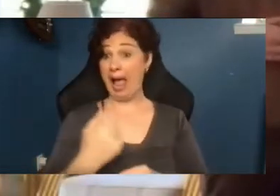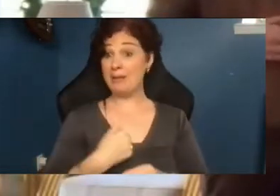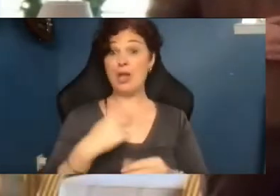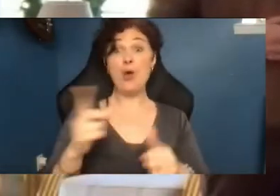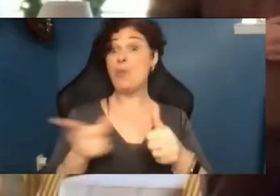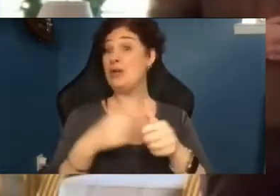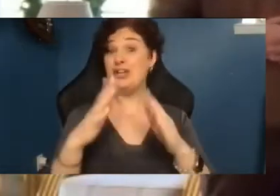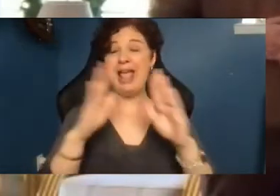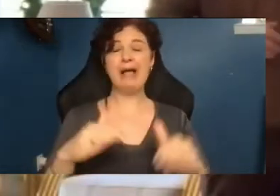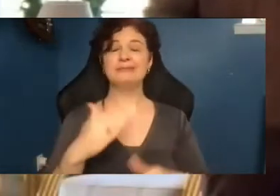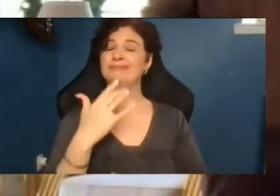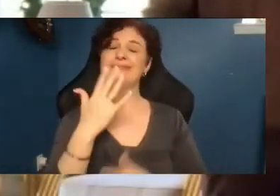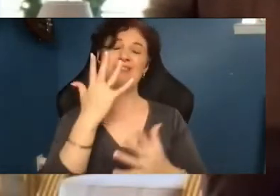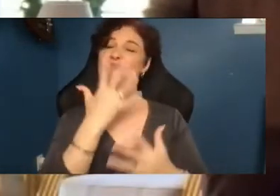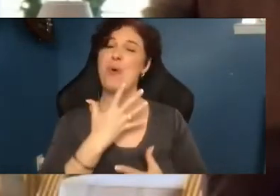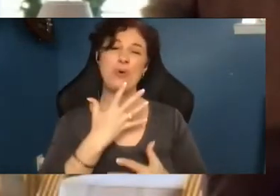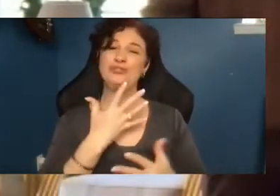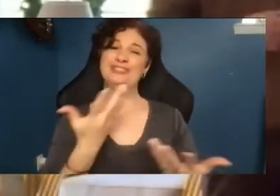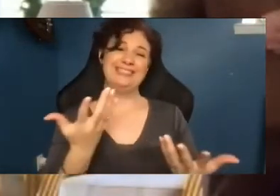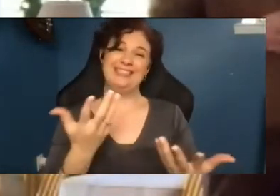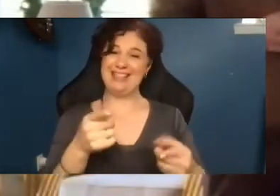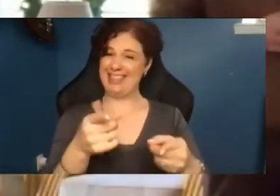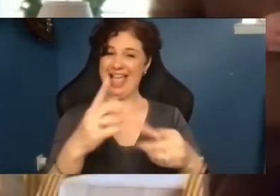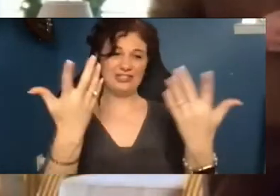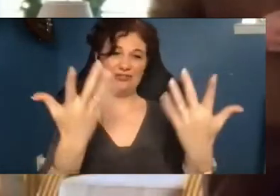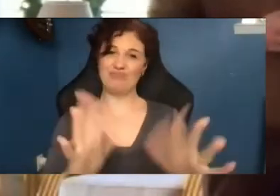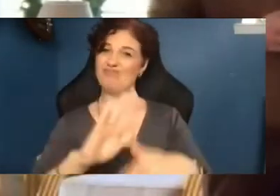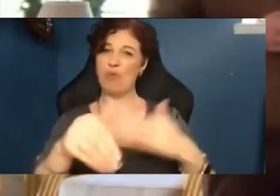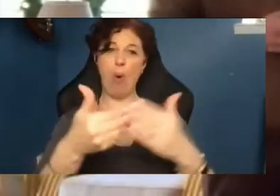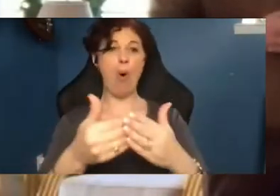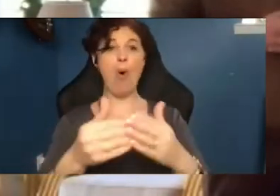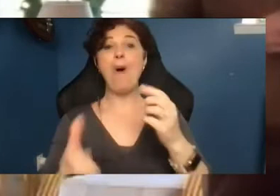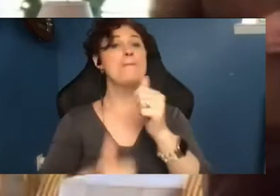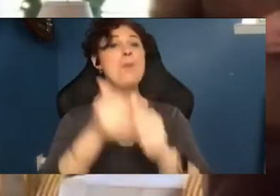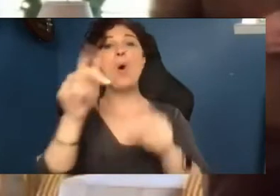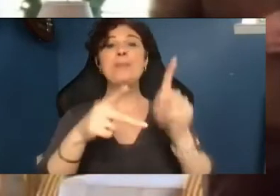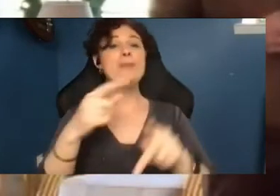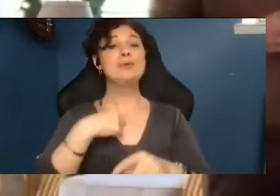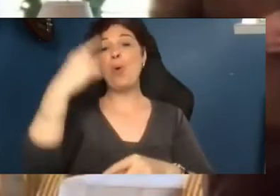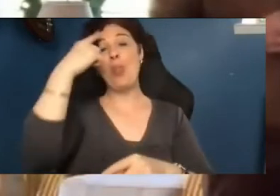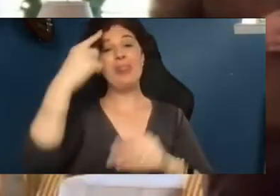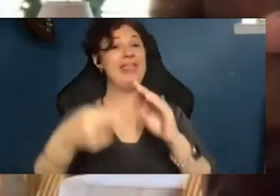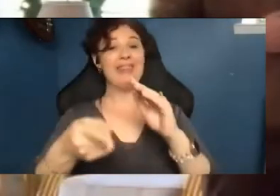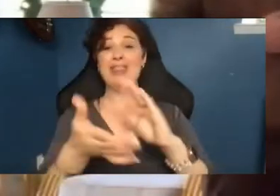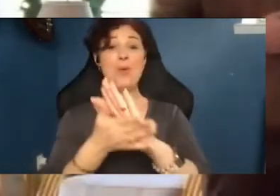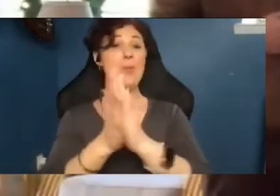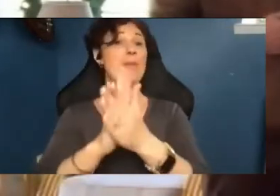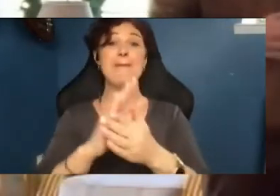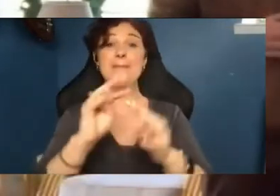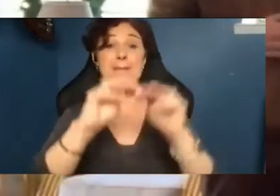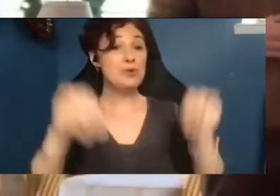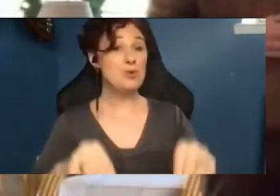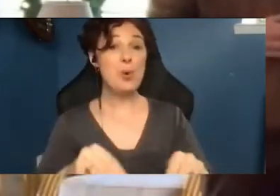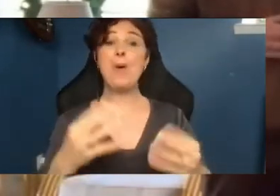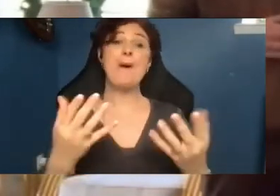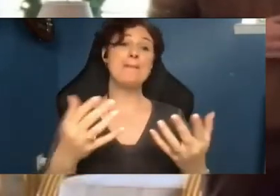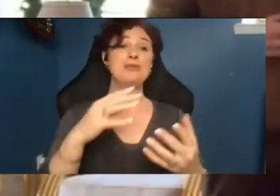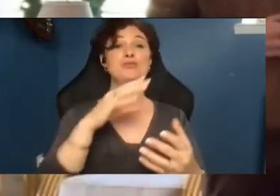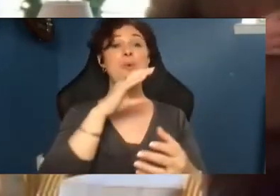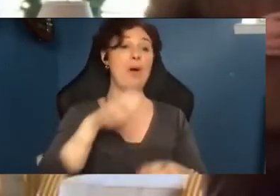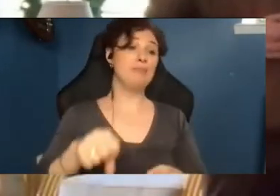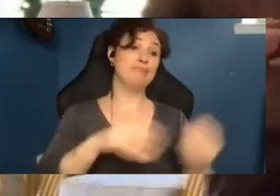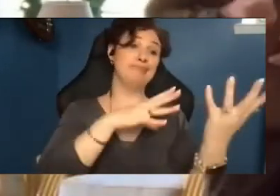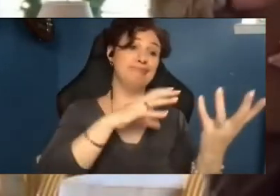house, and unfortunately, this is about it. Most people don't anticipate this becoming a museum, so it's out with the old and with the